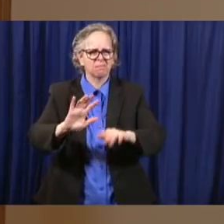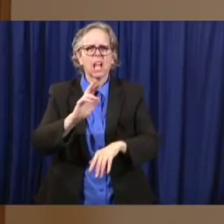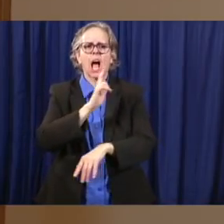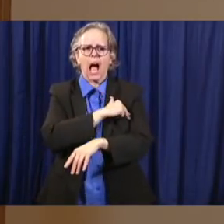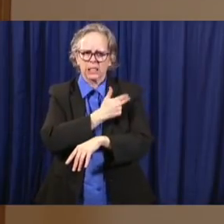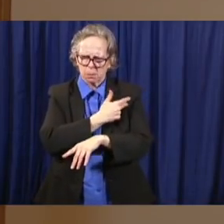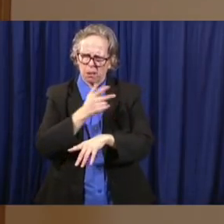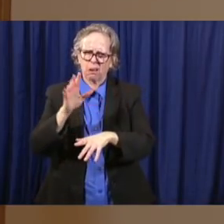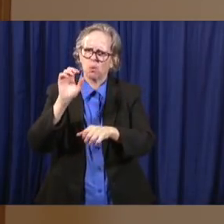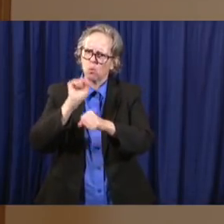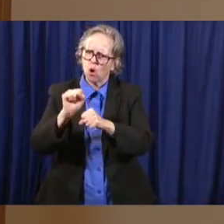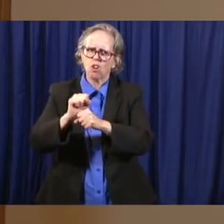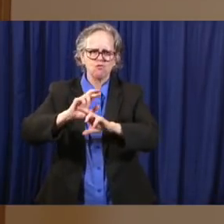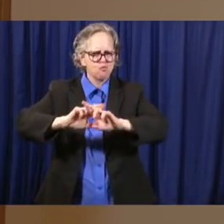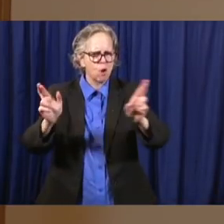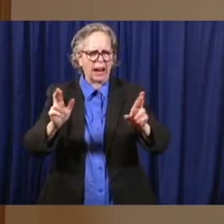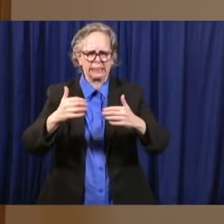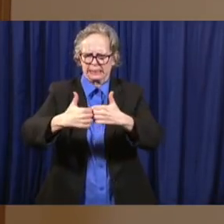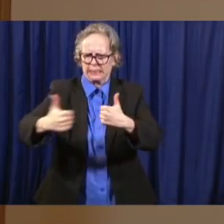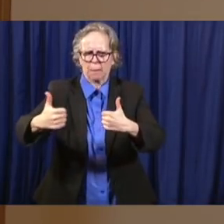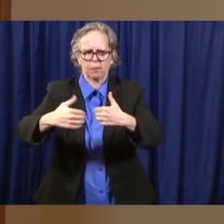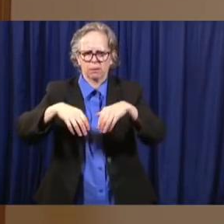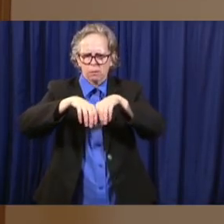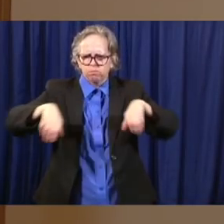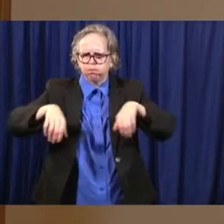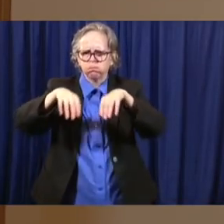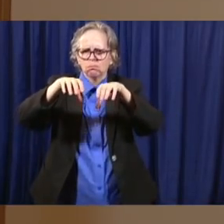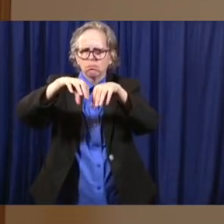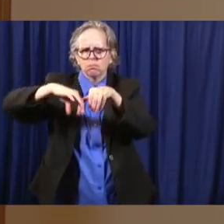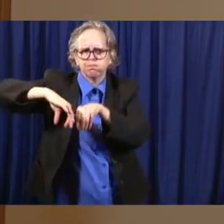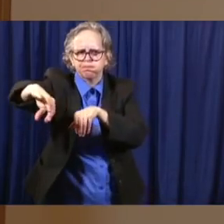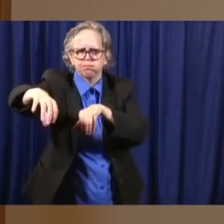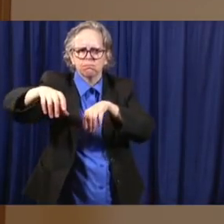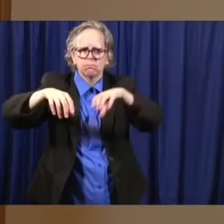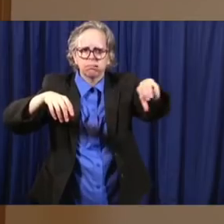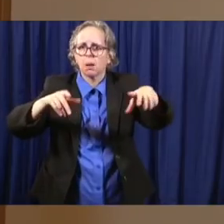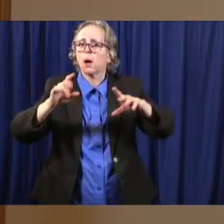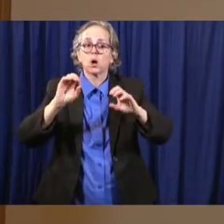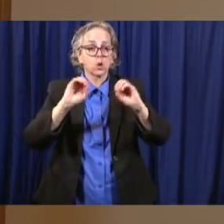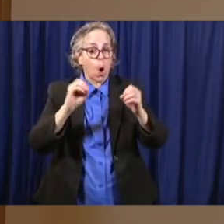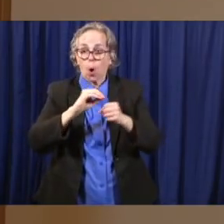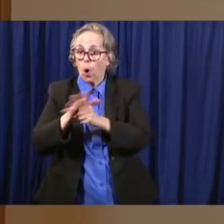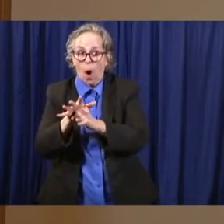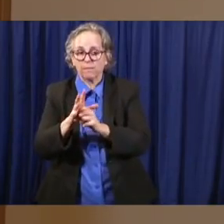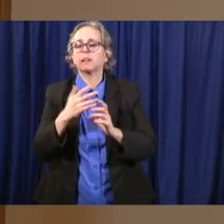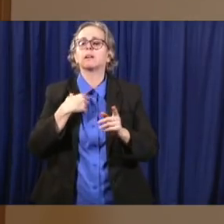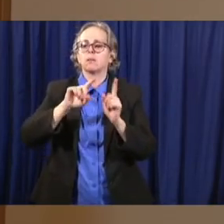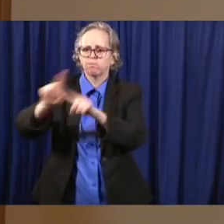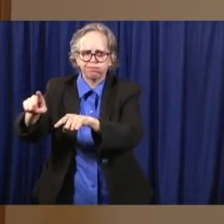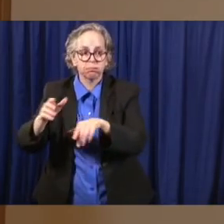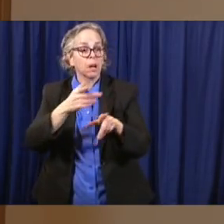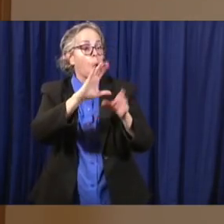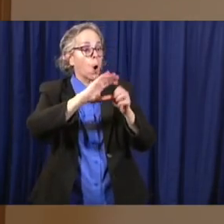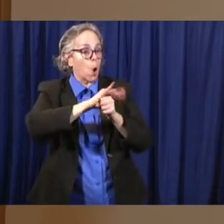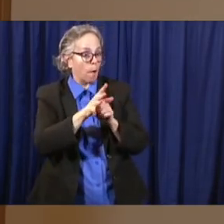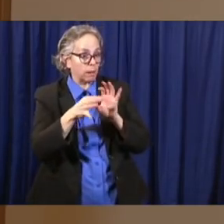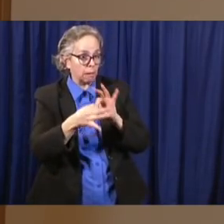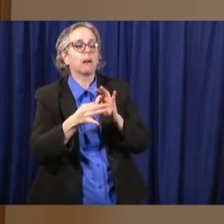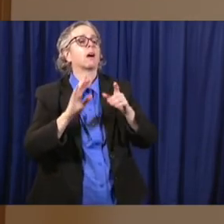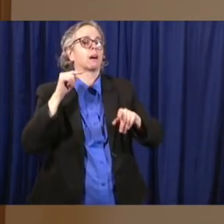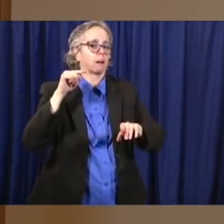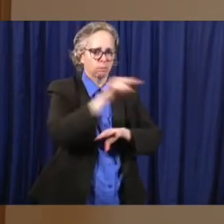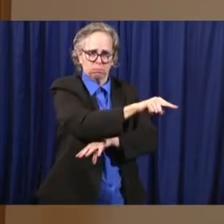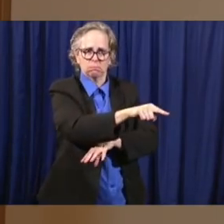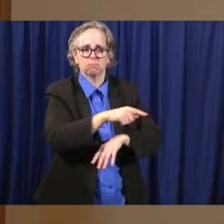that are not sick with COVID can be separated. They're taking precautions with you just in case you're asymptomatic.